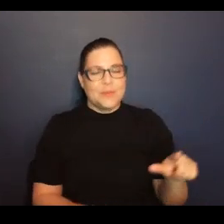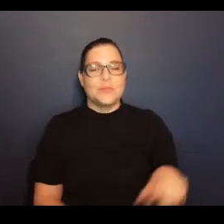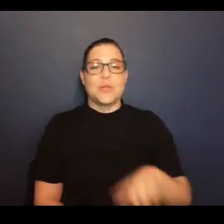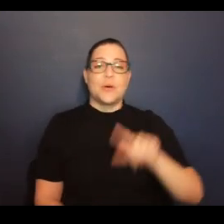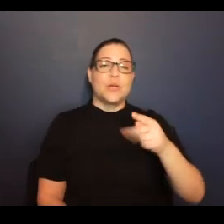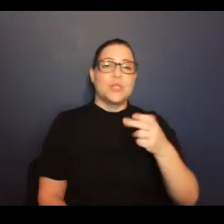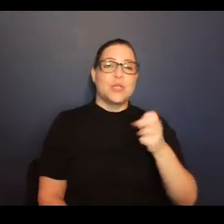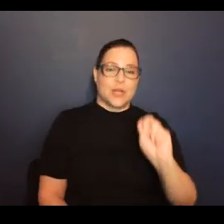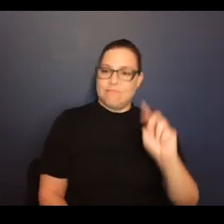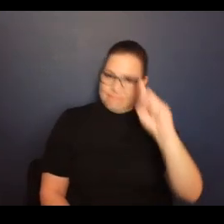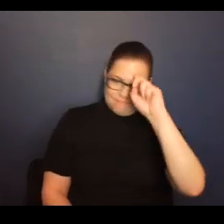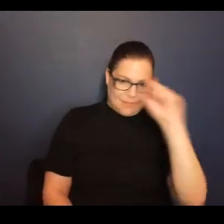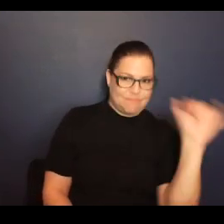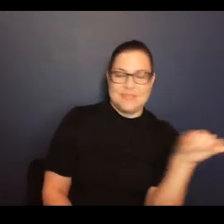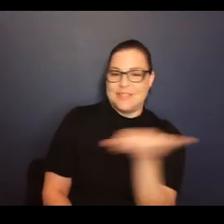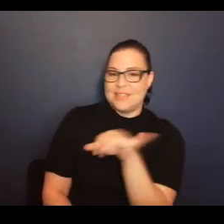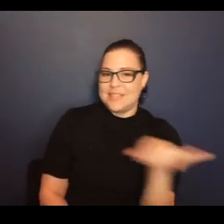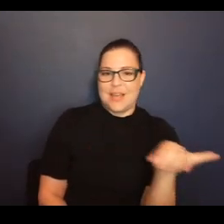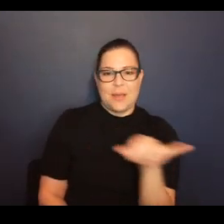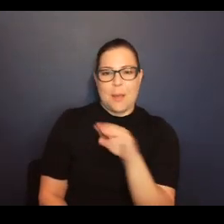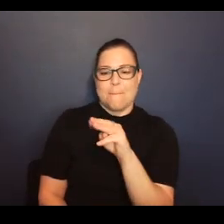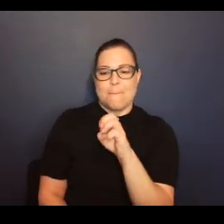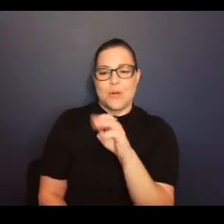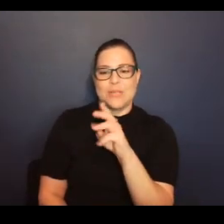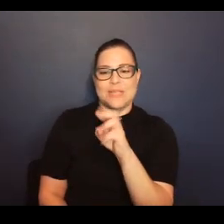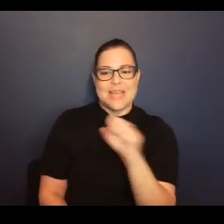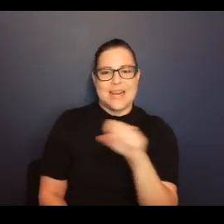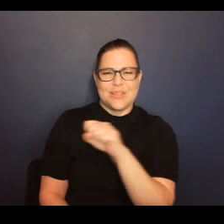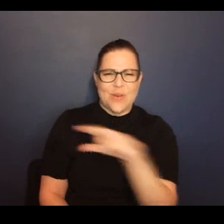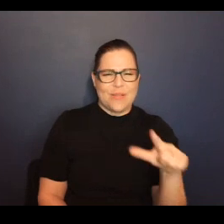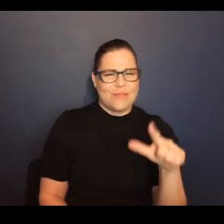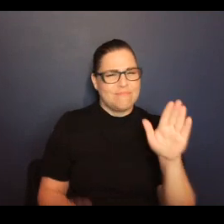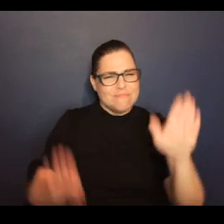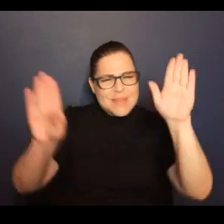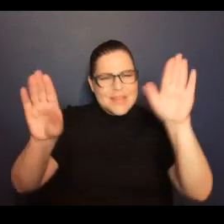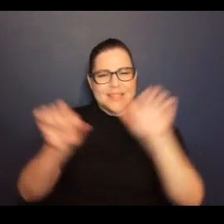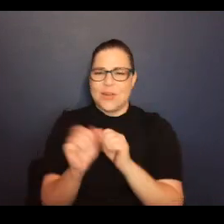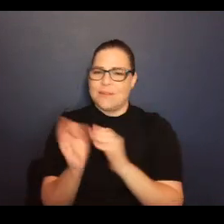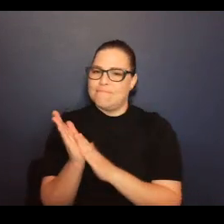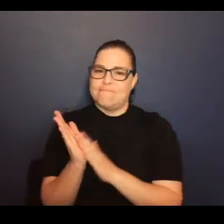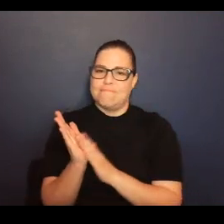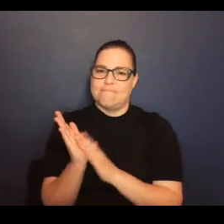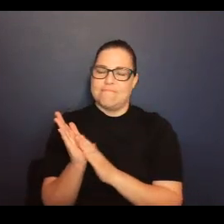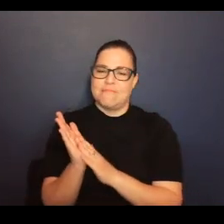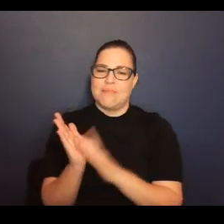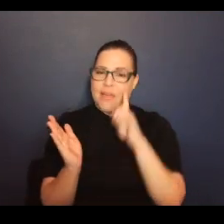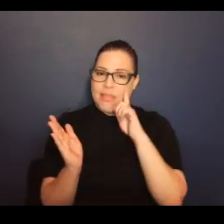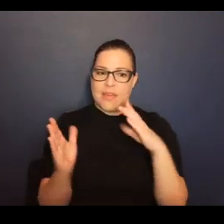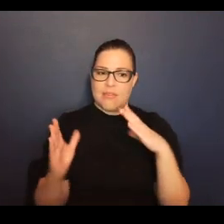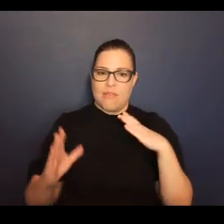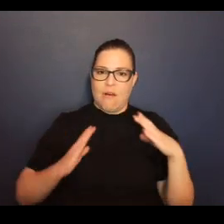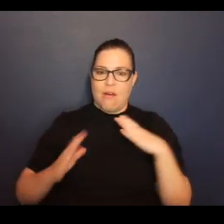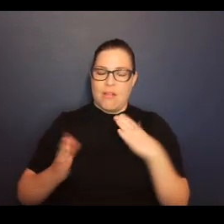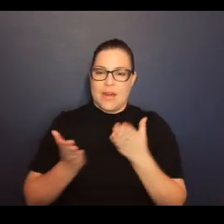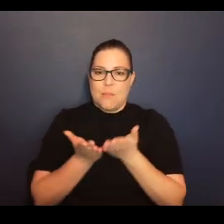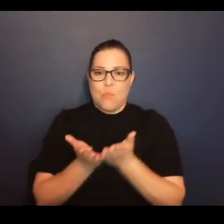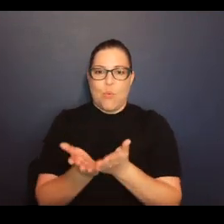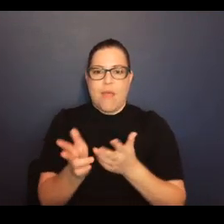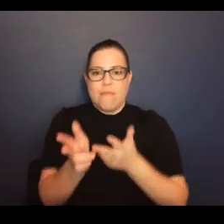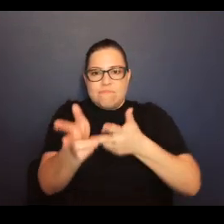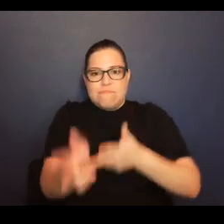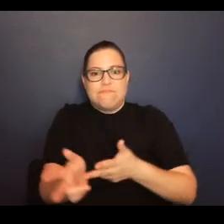Yeah, ditto. I mean, Mercedes, everyone, y'all crushed it. So good job. I think the holiday parade, the boat parade, that